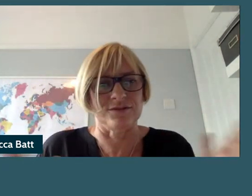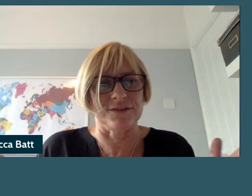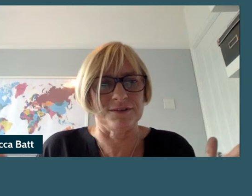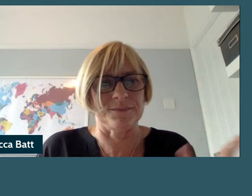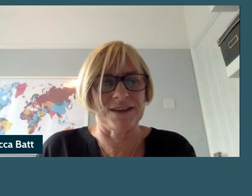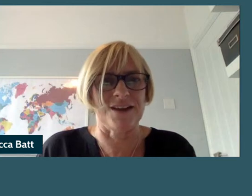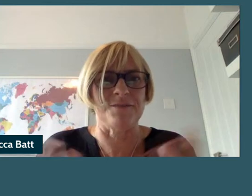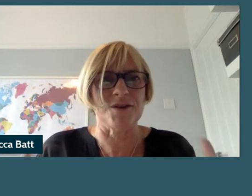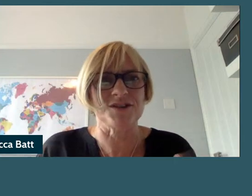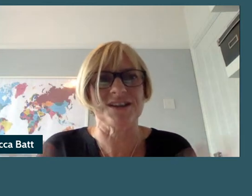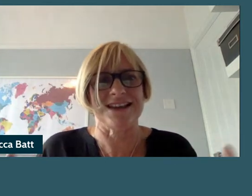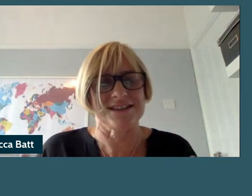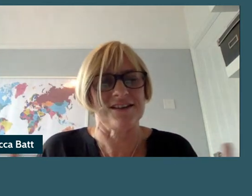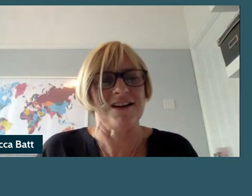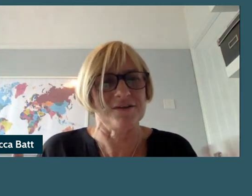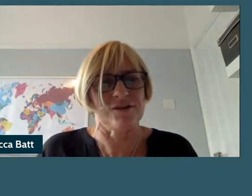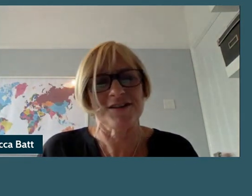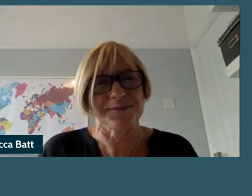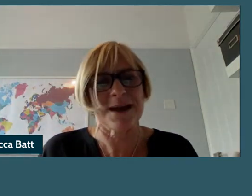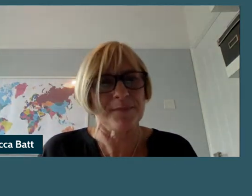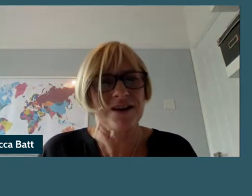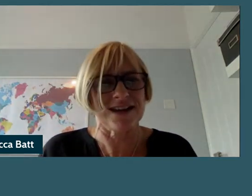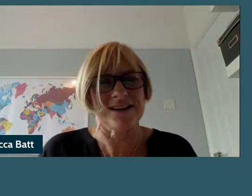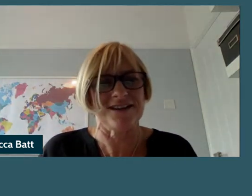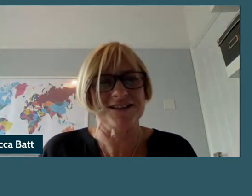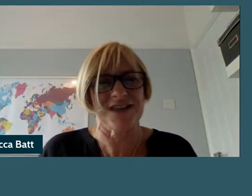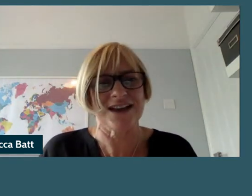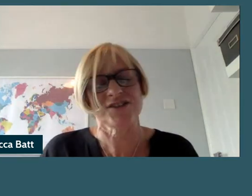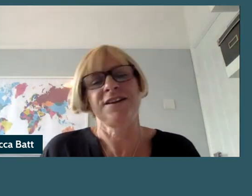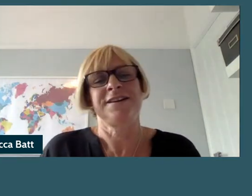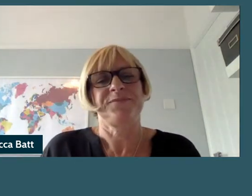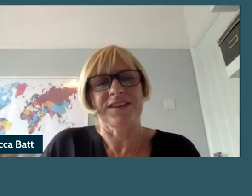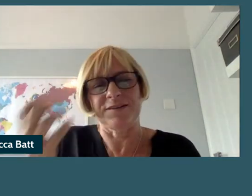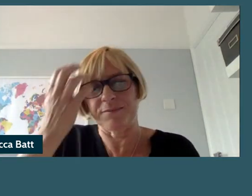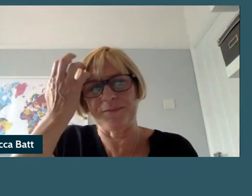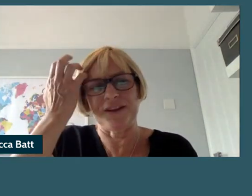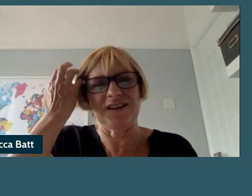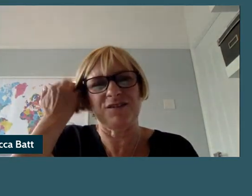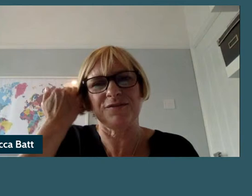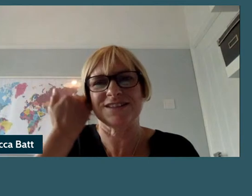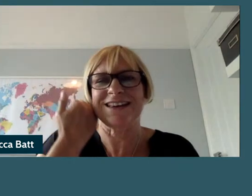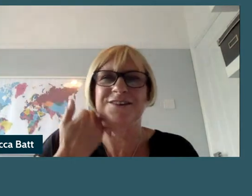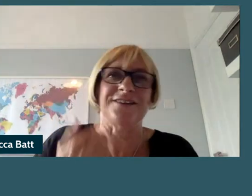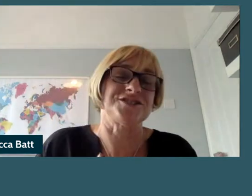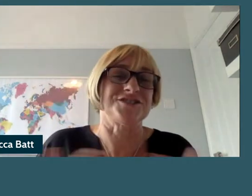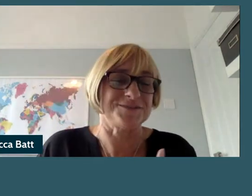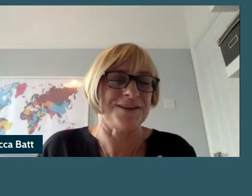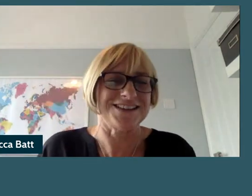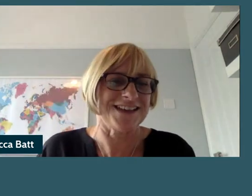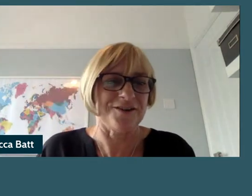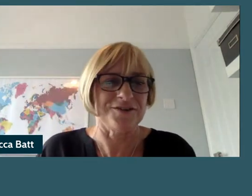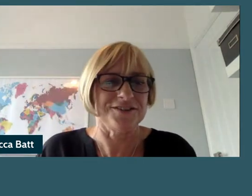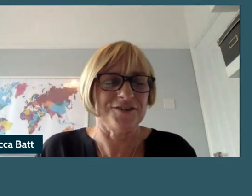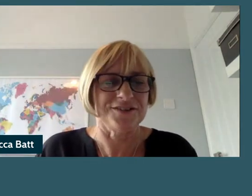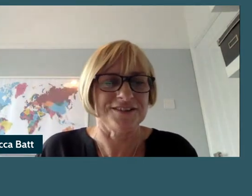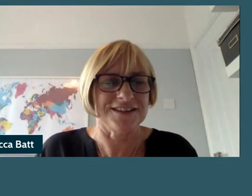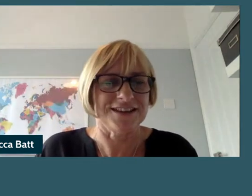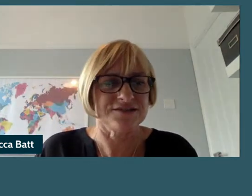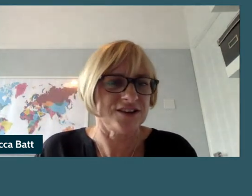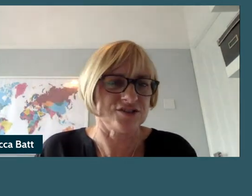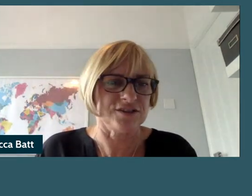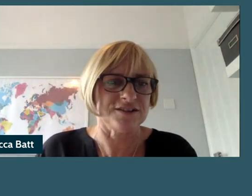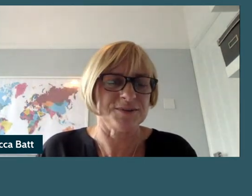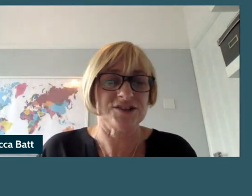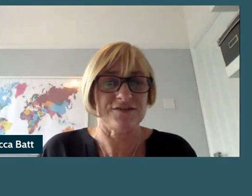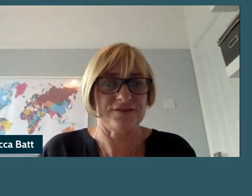diagonal you know most kids can kind of grasp that by that kind of age but you know obviously you have to just base that on on